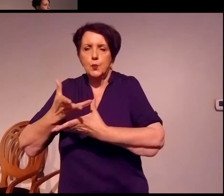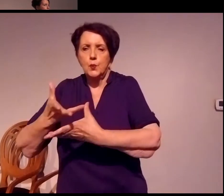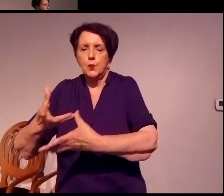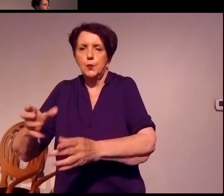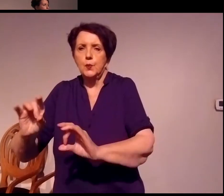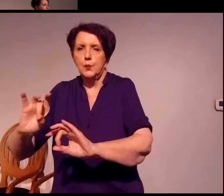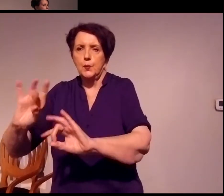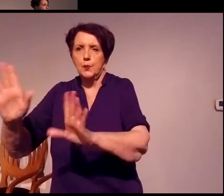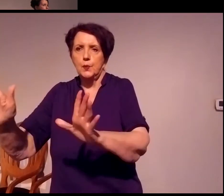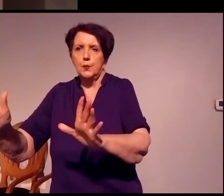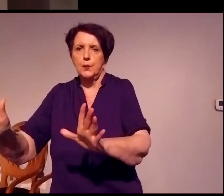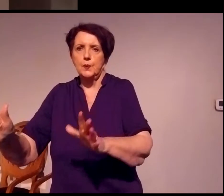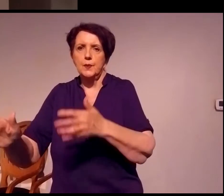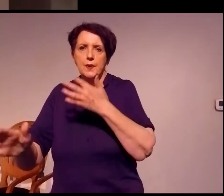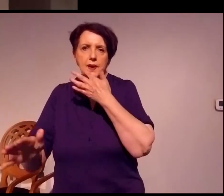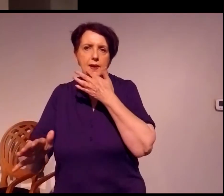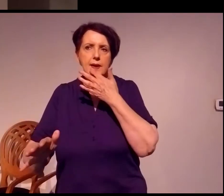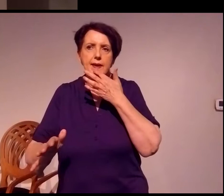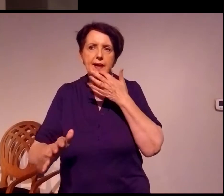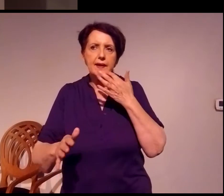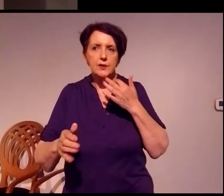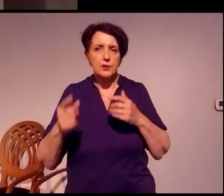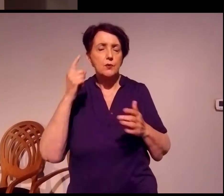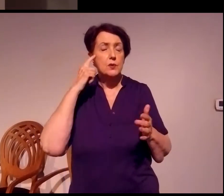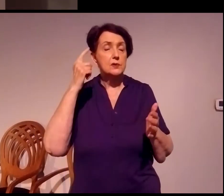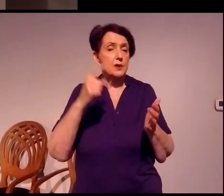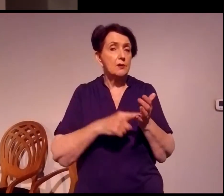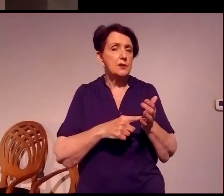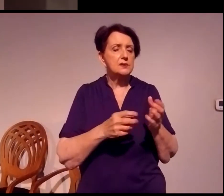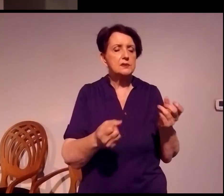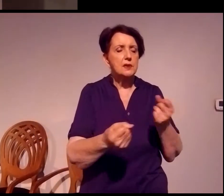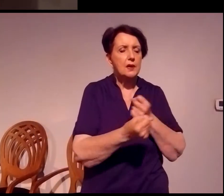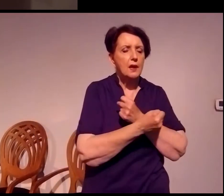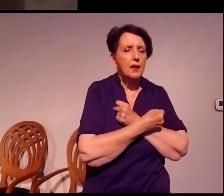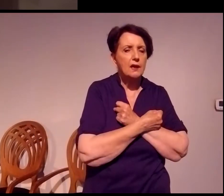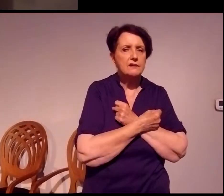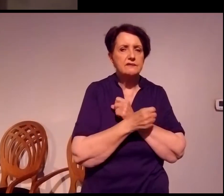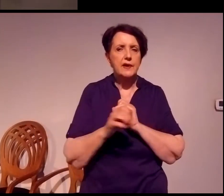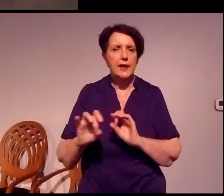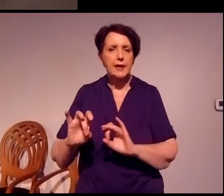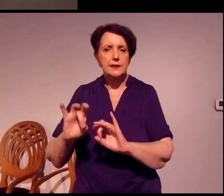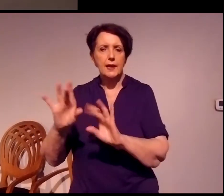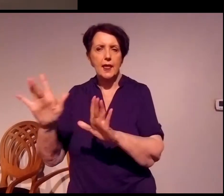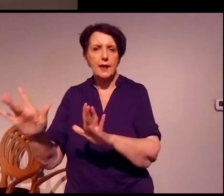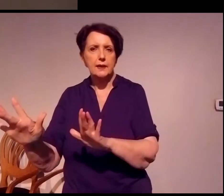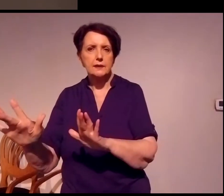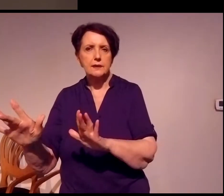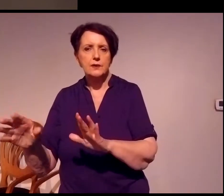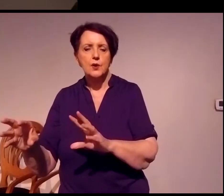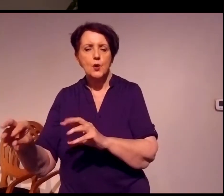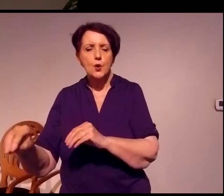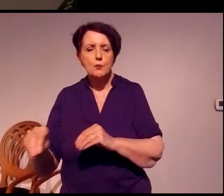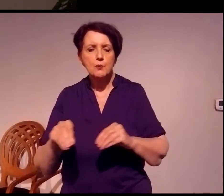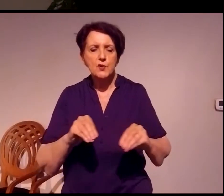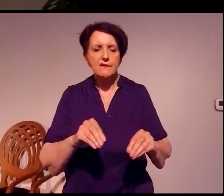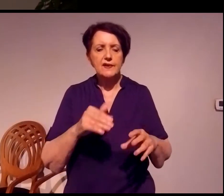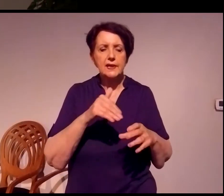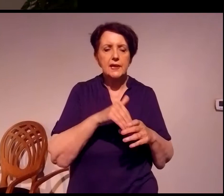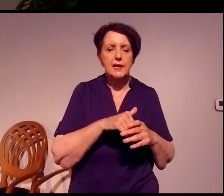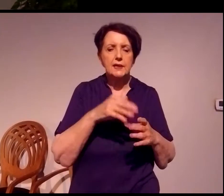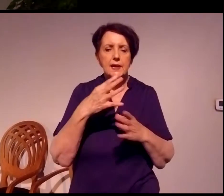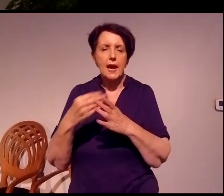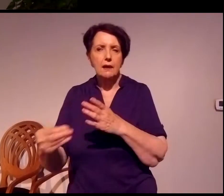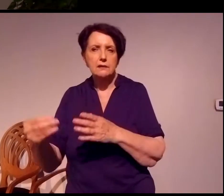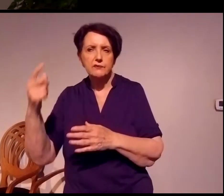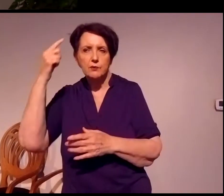And you become aware that love and light are moving in and out of your awareness and of your body